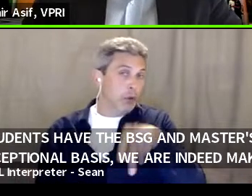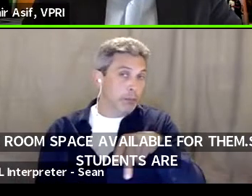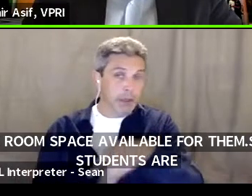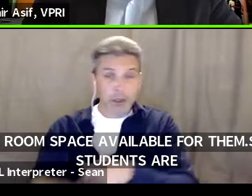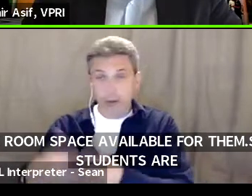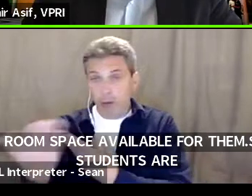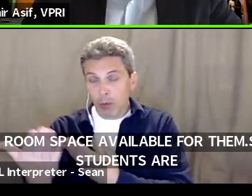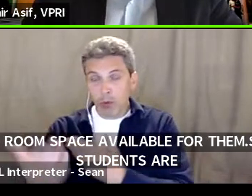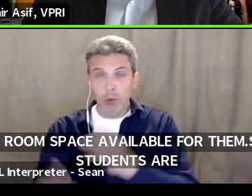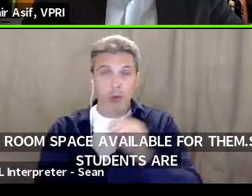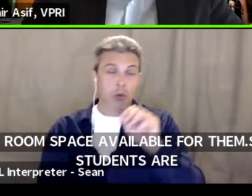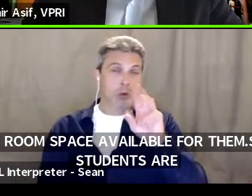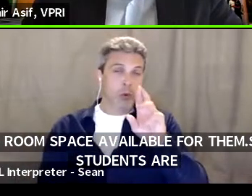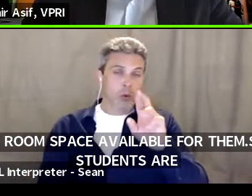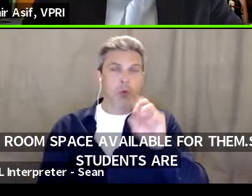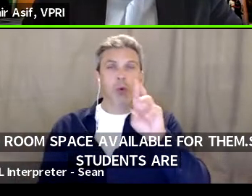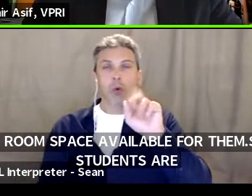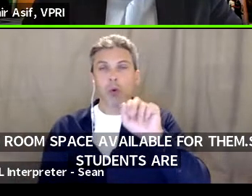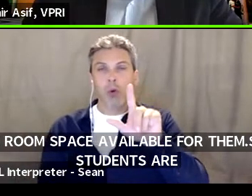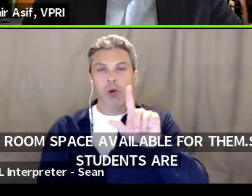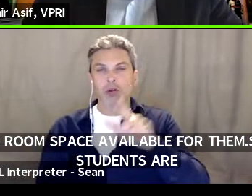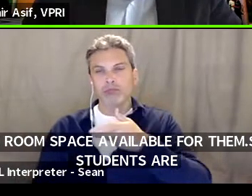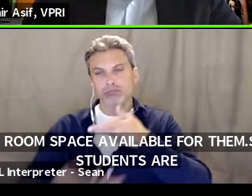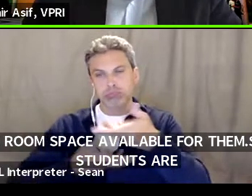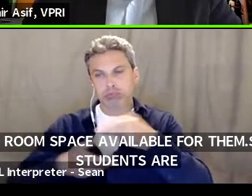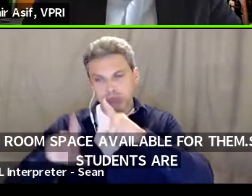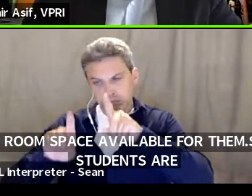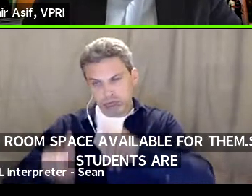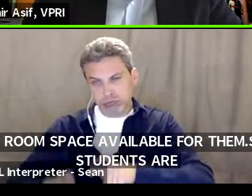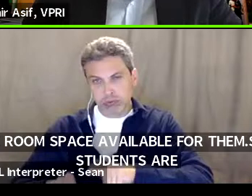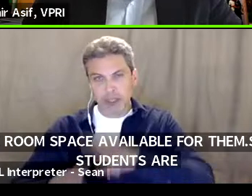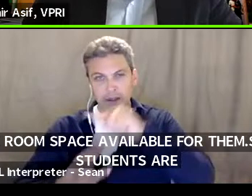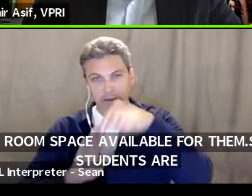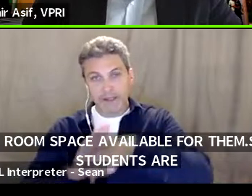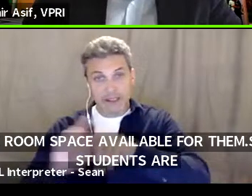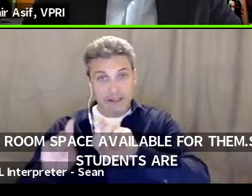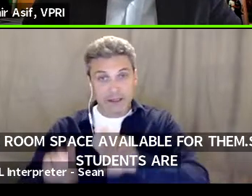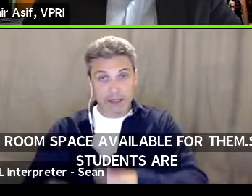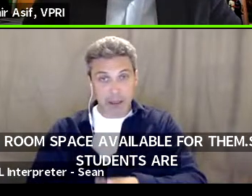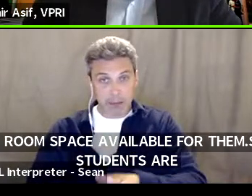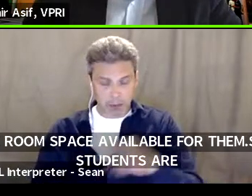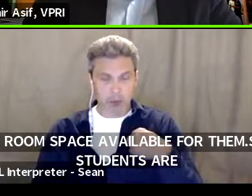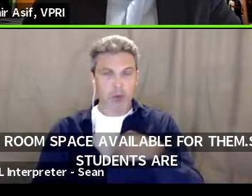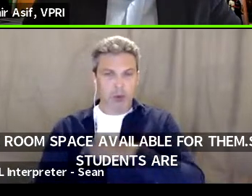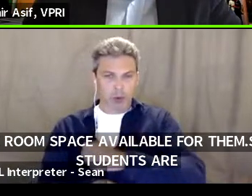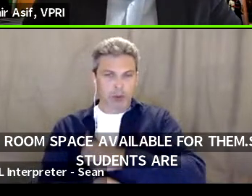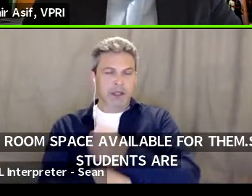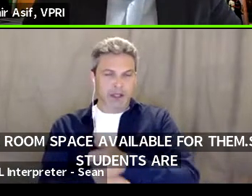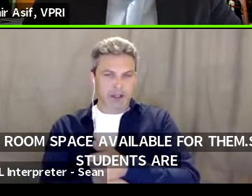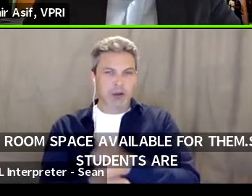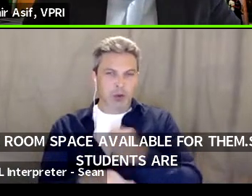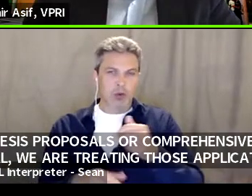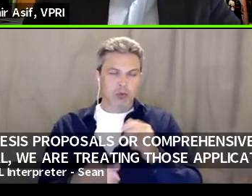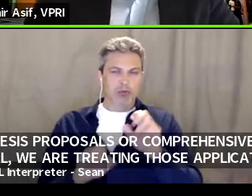oral, we are treating those applications on an exceptional basis and making conference room space